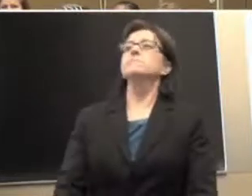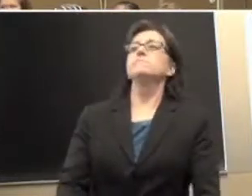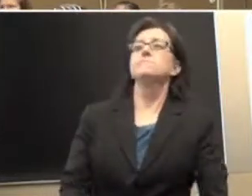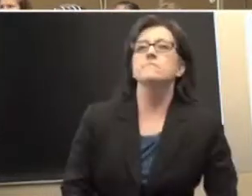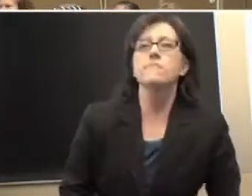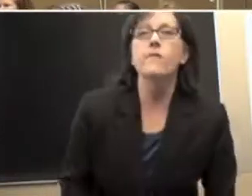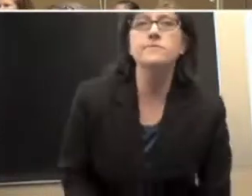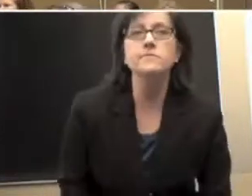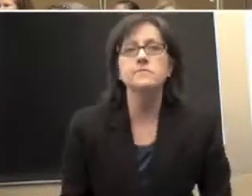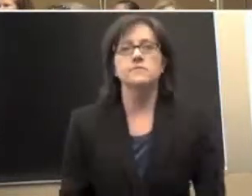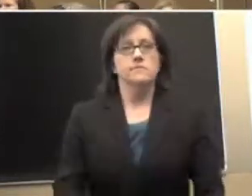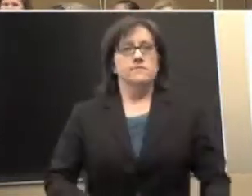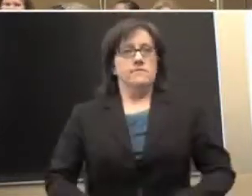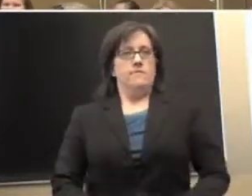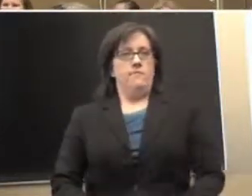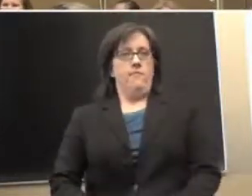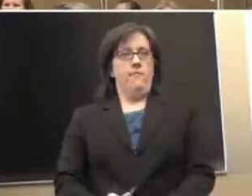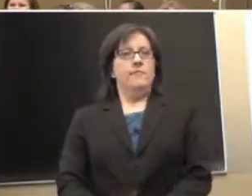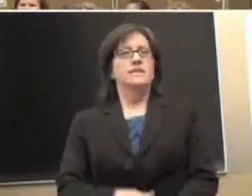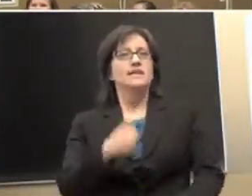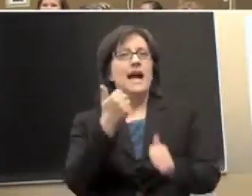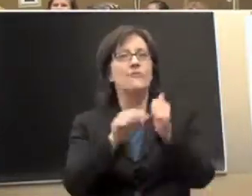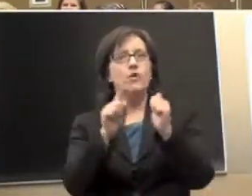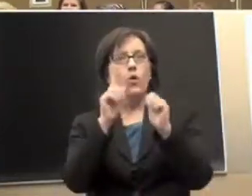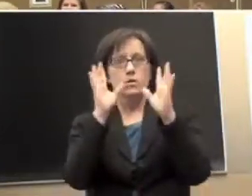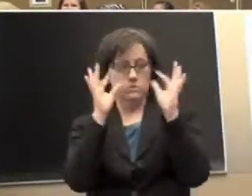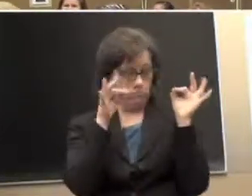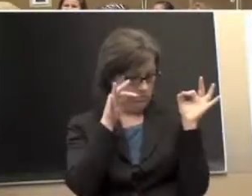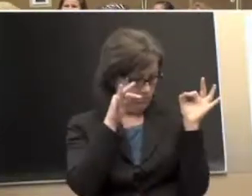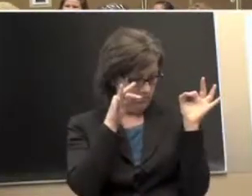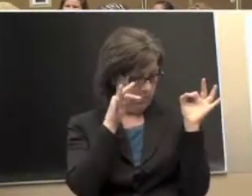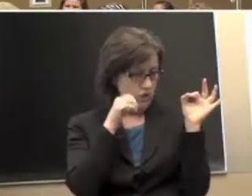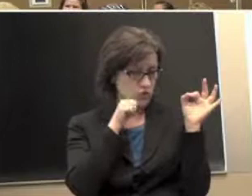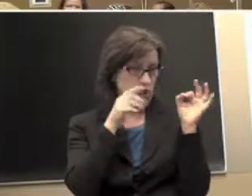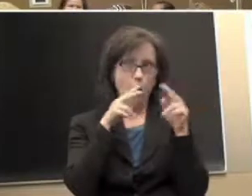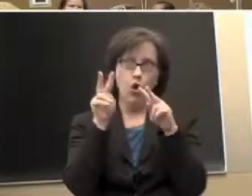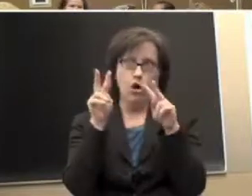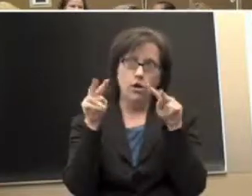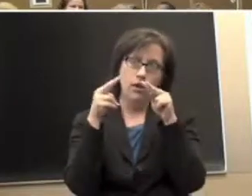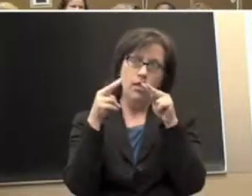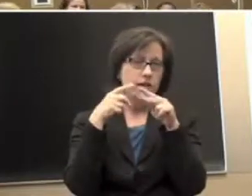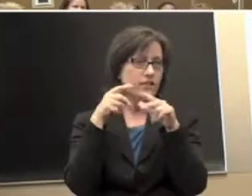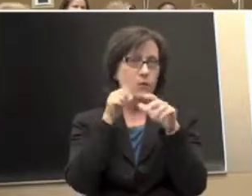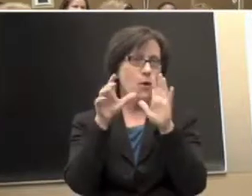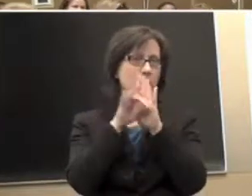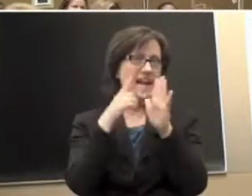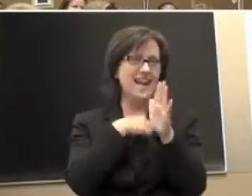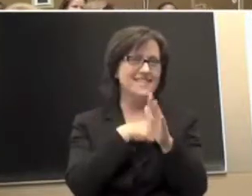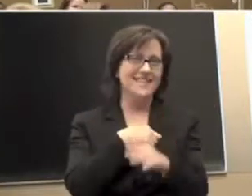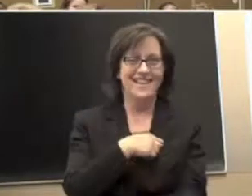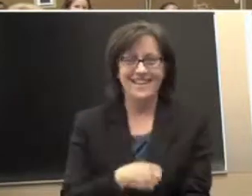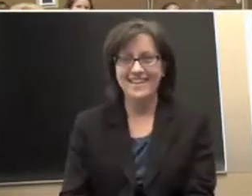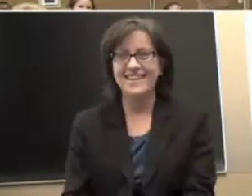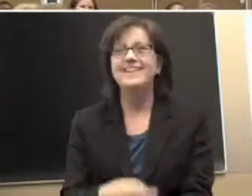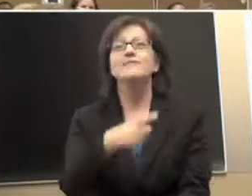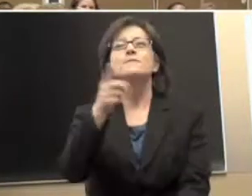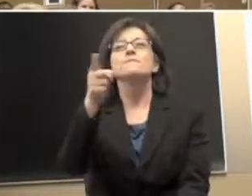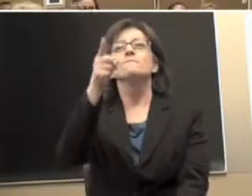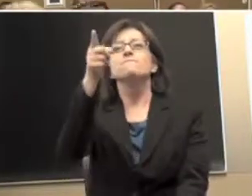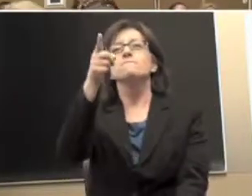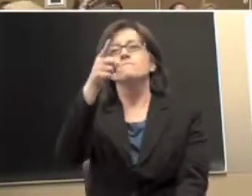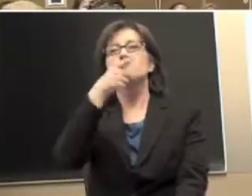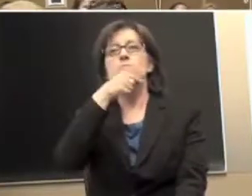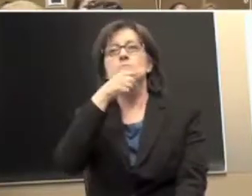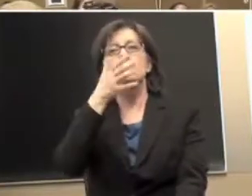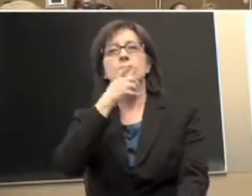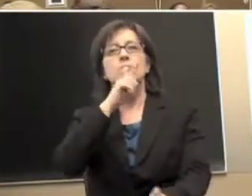Everybody's looking away. You guys are so good. Like, don't look at him. If you don't look at him, he won't know that I'm... How about you guys? Sure. Who wants to be the